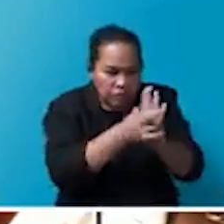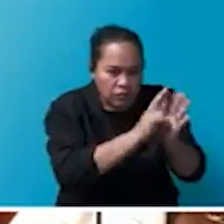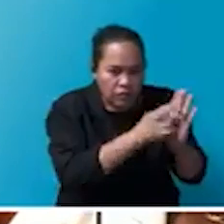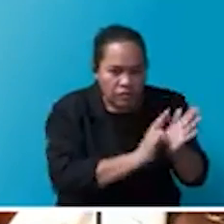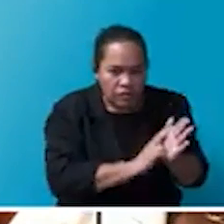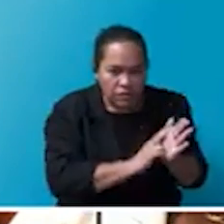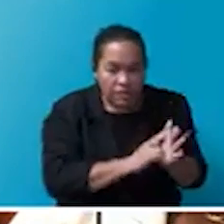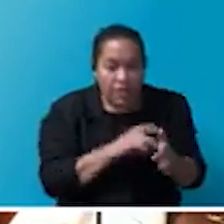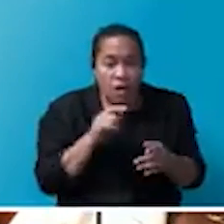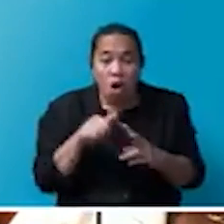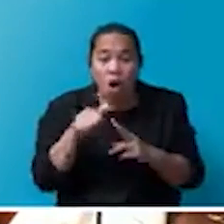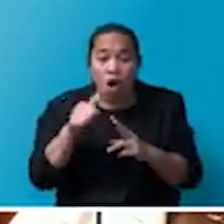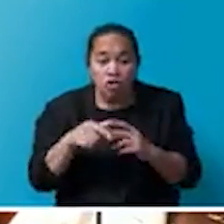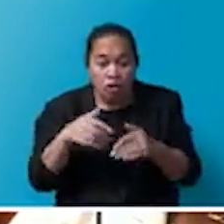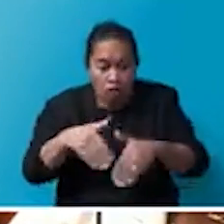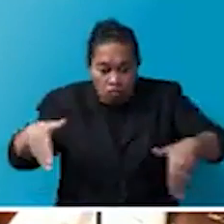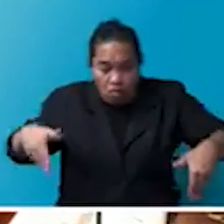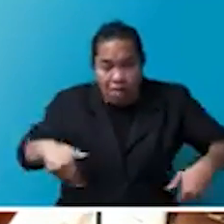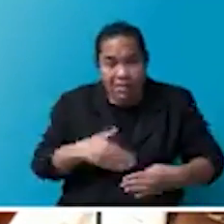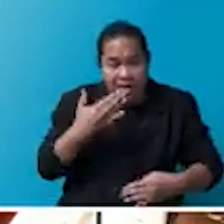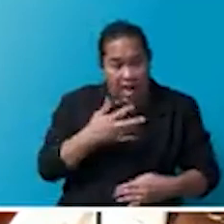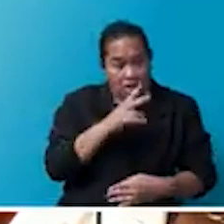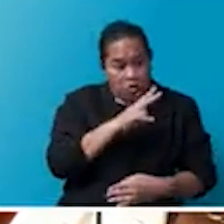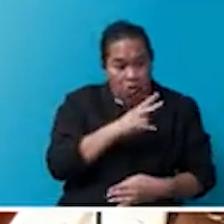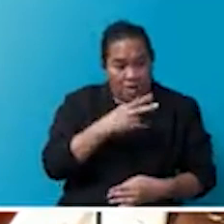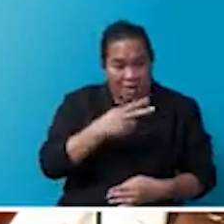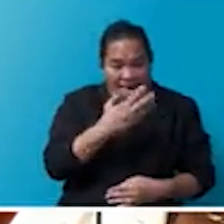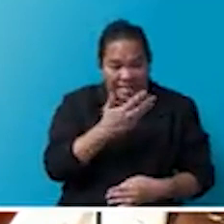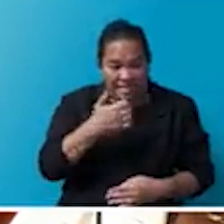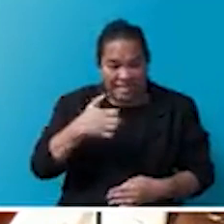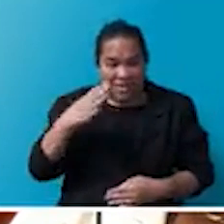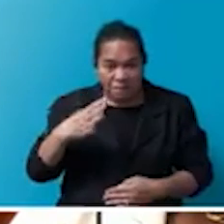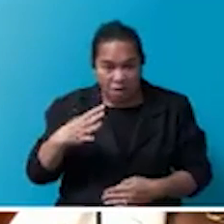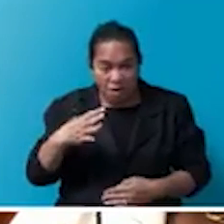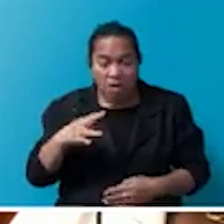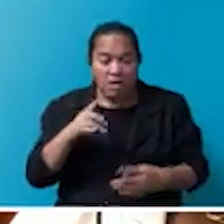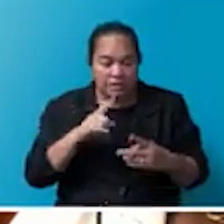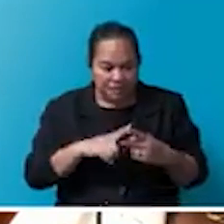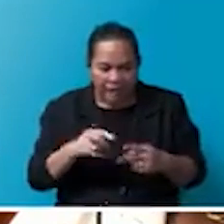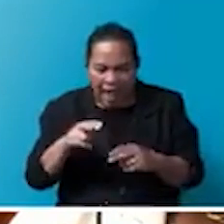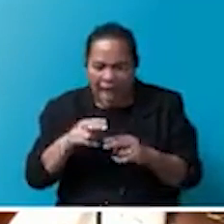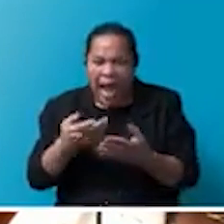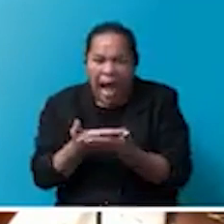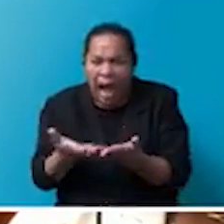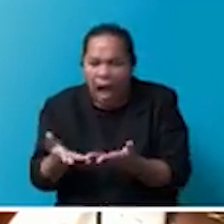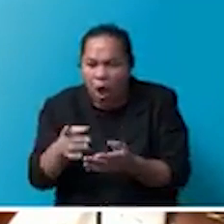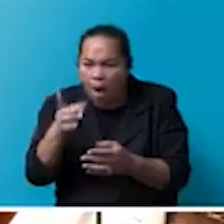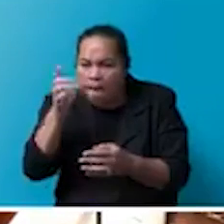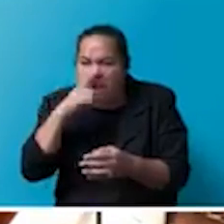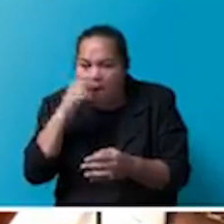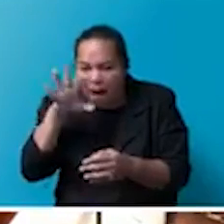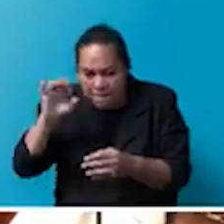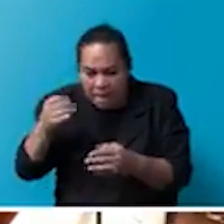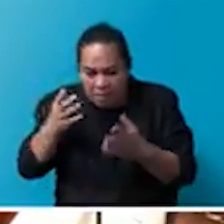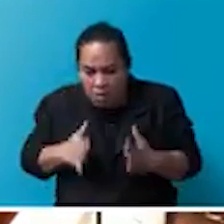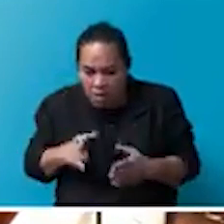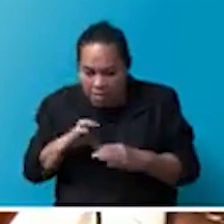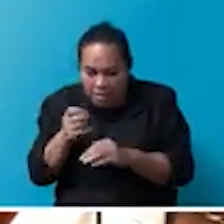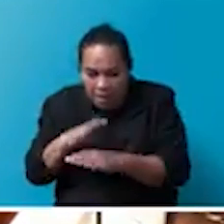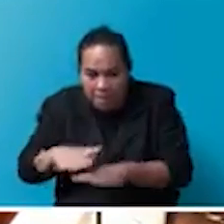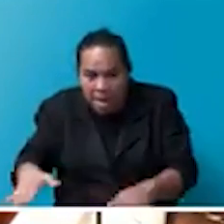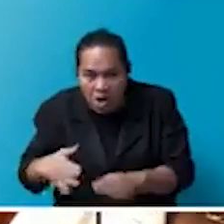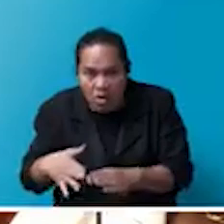for the Quarantine Act of 1964 and the Burial and Cremation Act of 1911 to Cabinet in September of